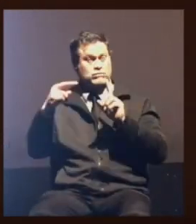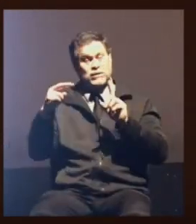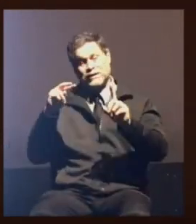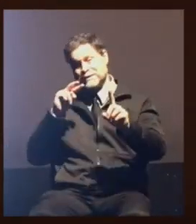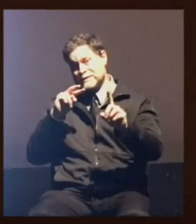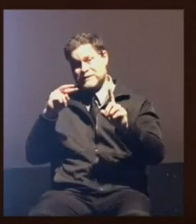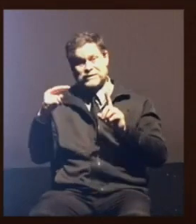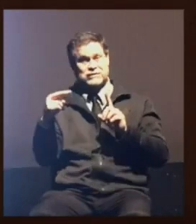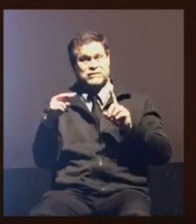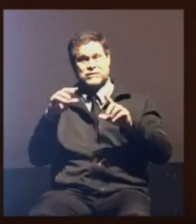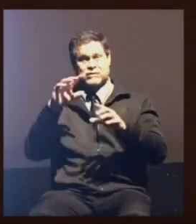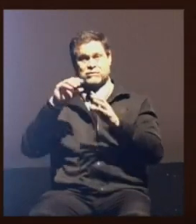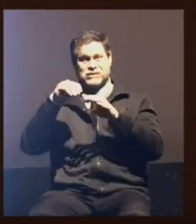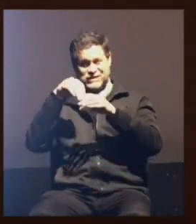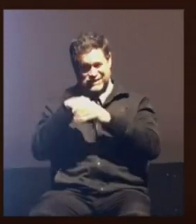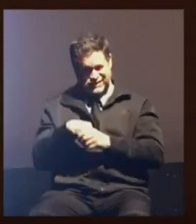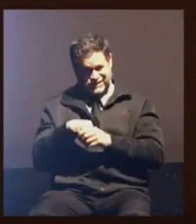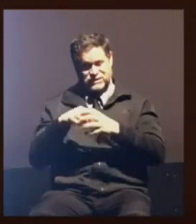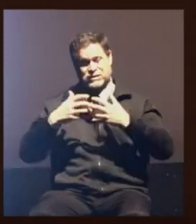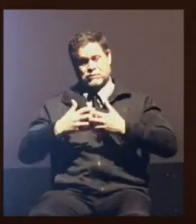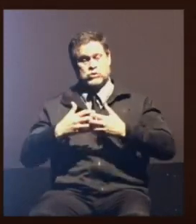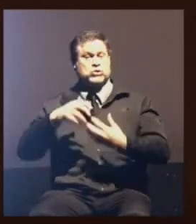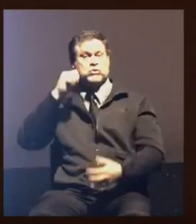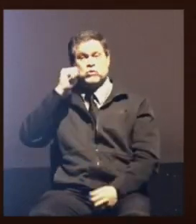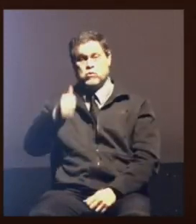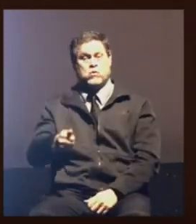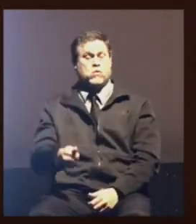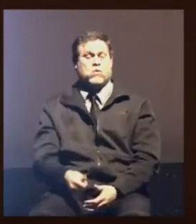be ingrained within our machines tomorrow.